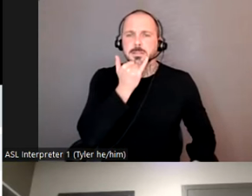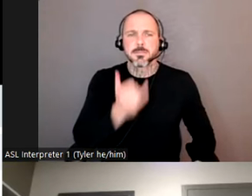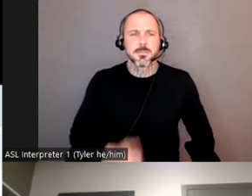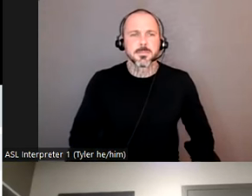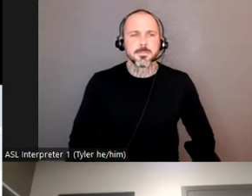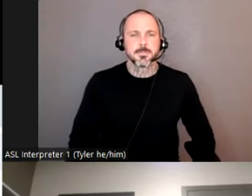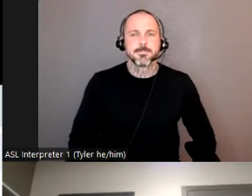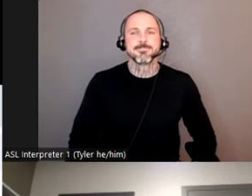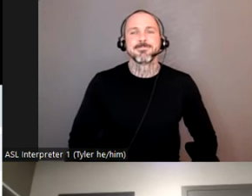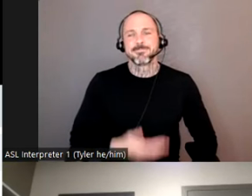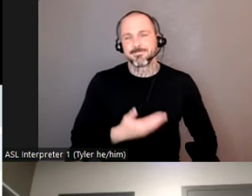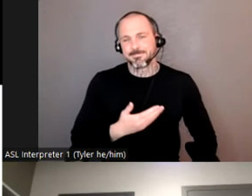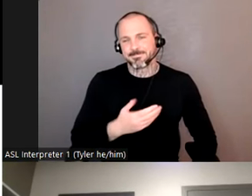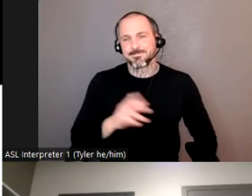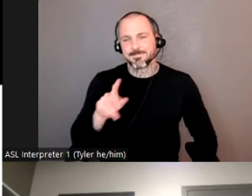There we go. Great.